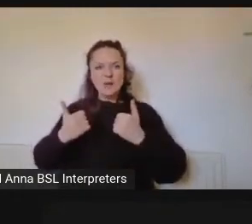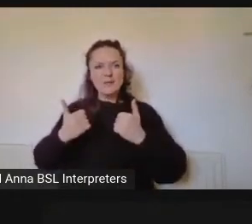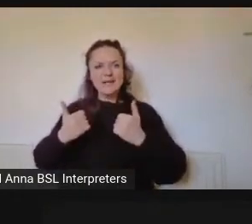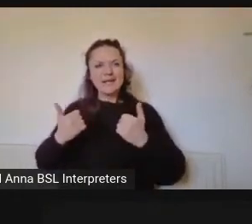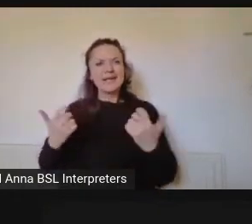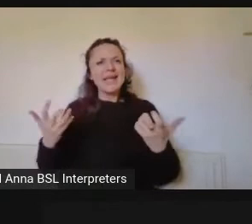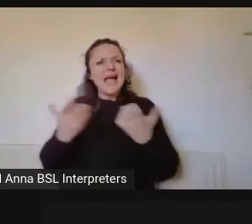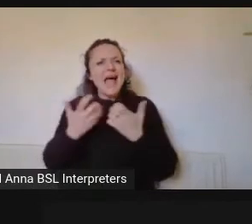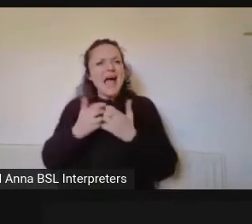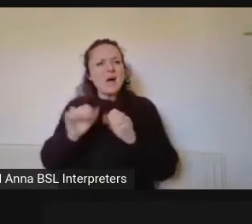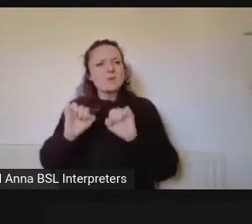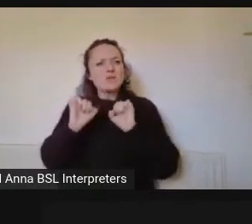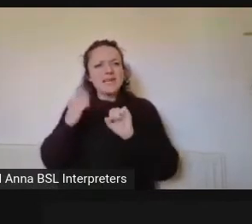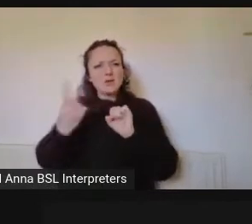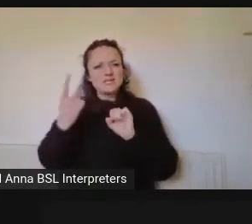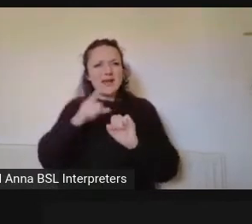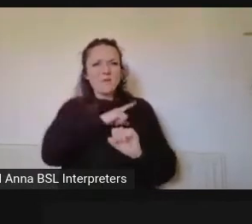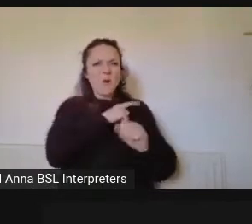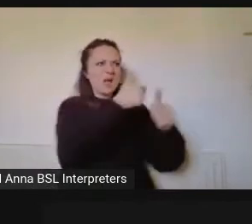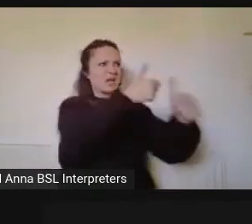else? Strong.